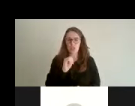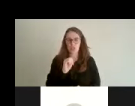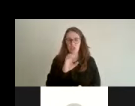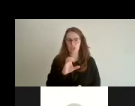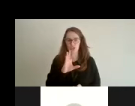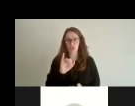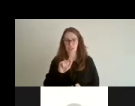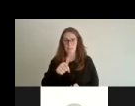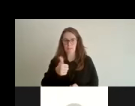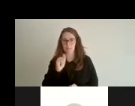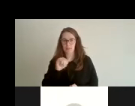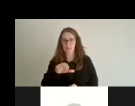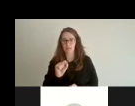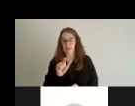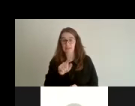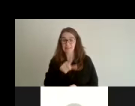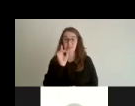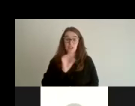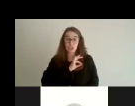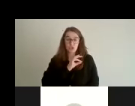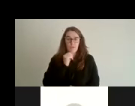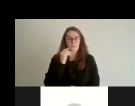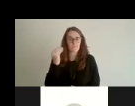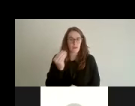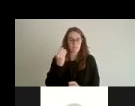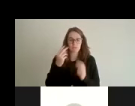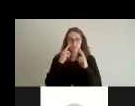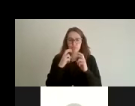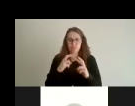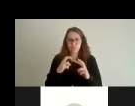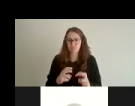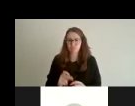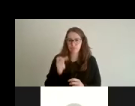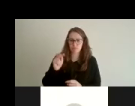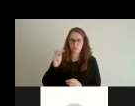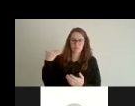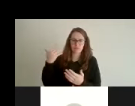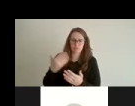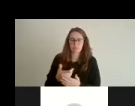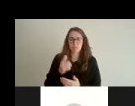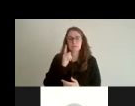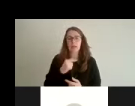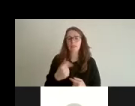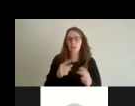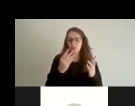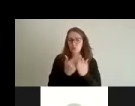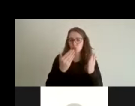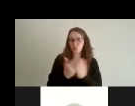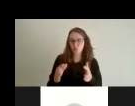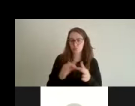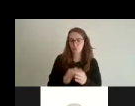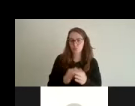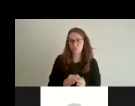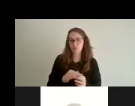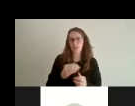gendered innovation project. There is a homepage for it, for example. And yes, it's about gender, but of course the ideas